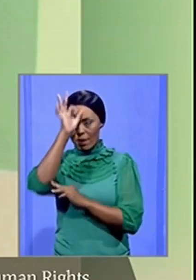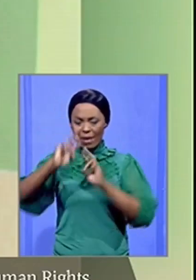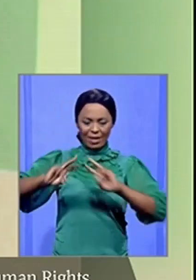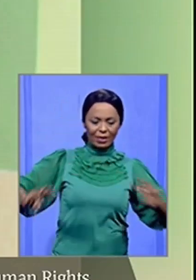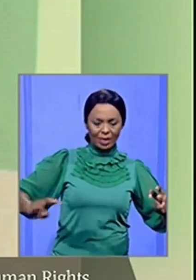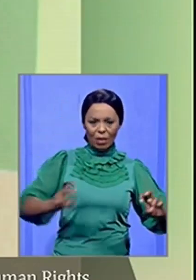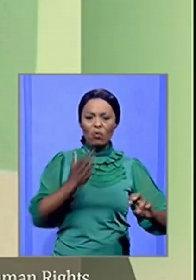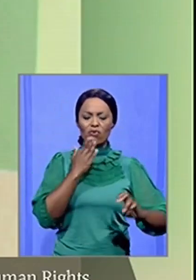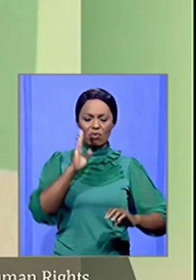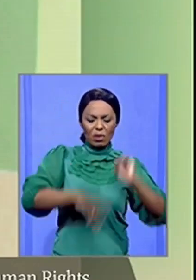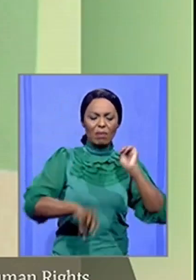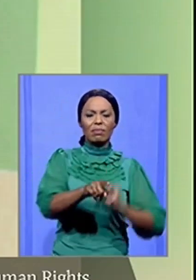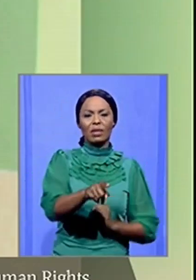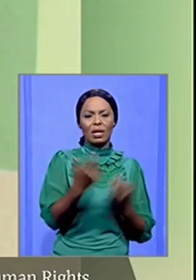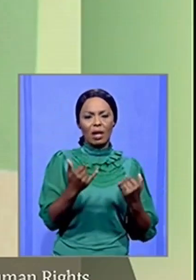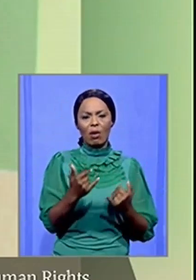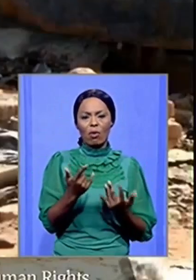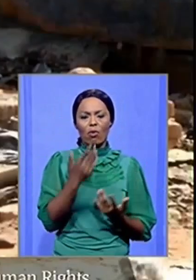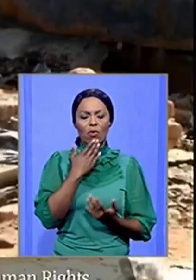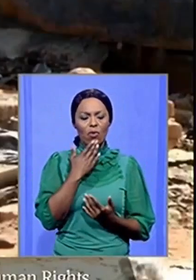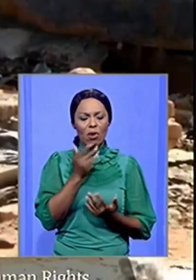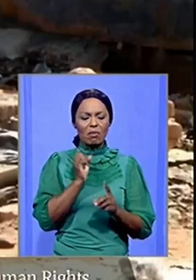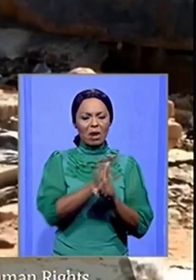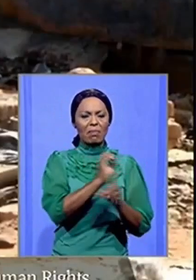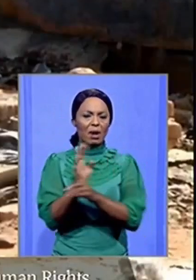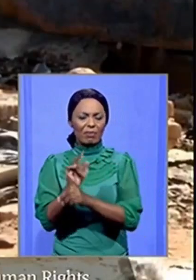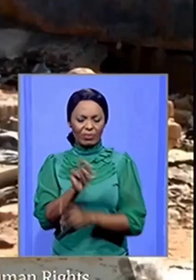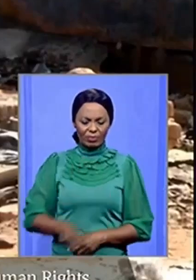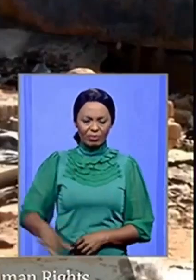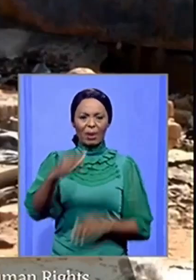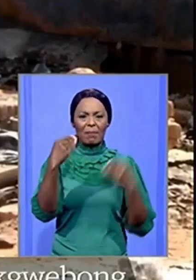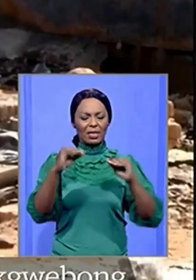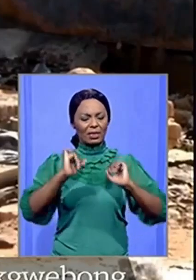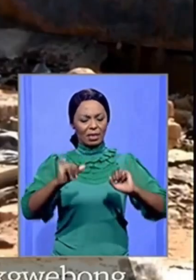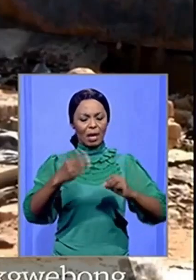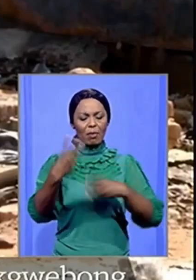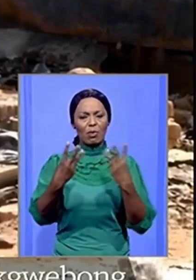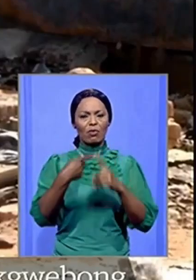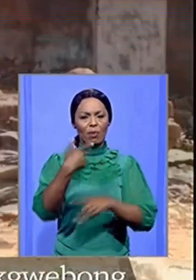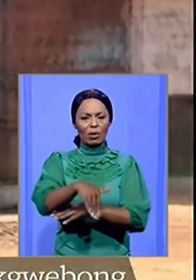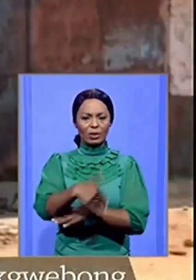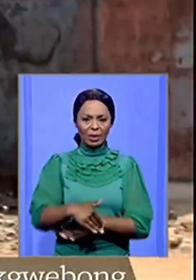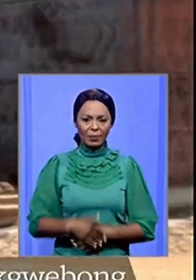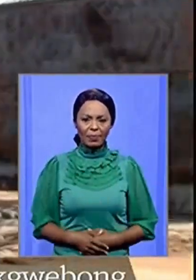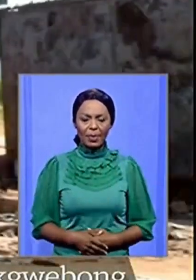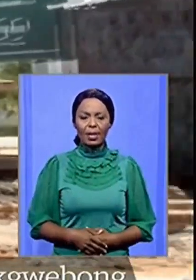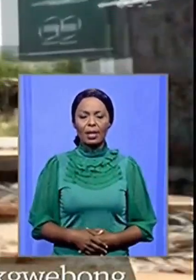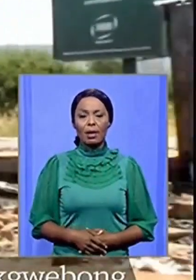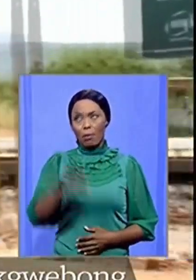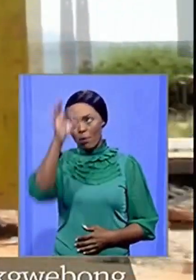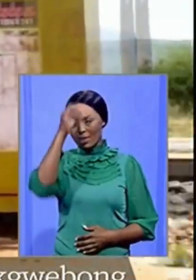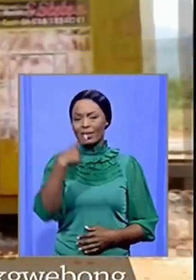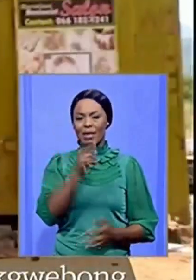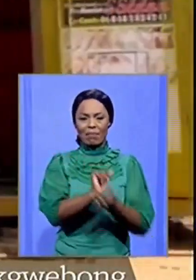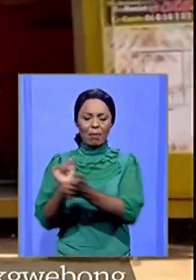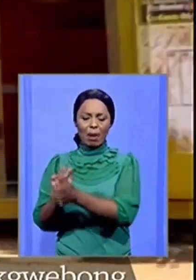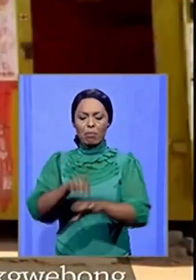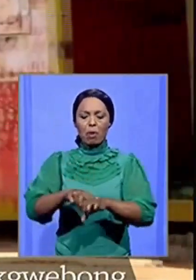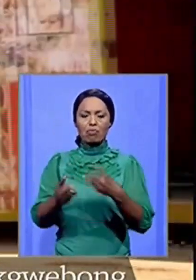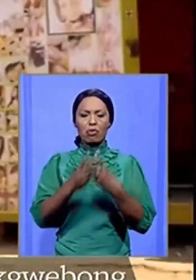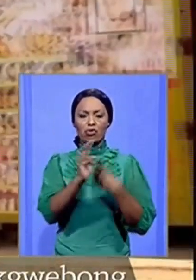hold those responsible to account. Go sa le bjalo maphodisa a re go golegilwe ba gononelwa ba babedi dikgarurung